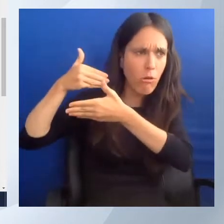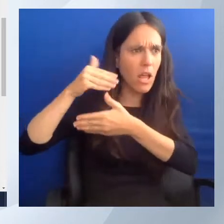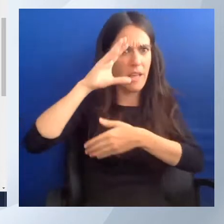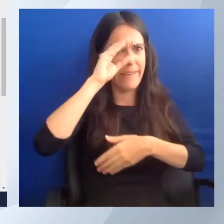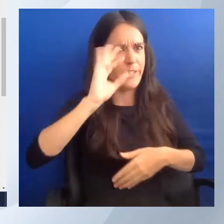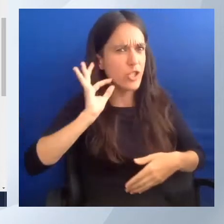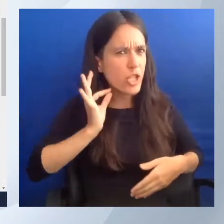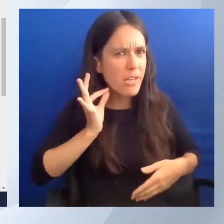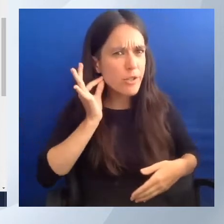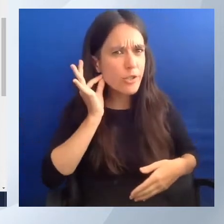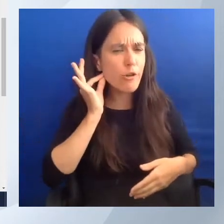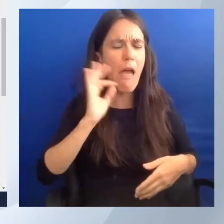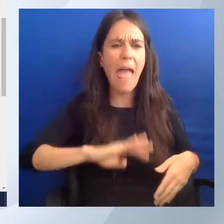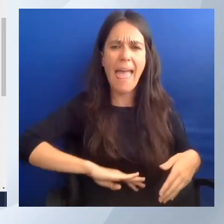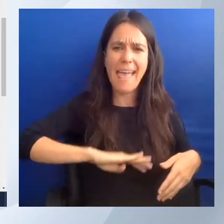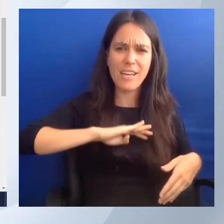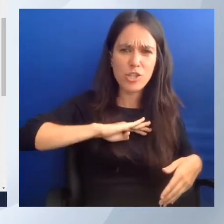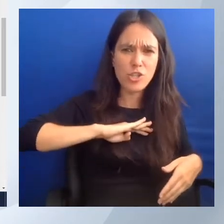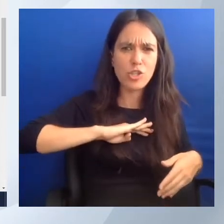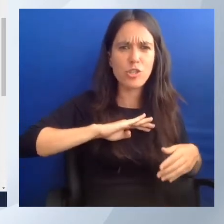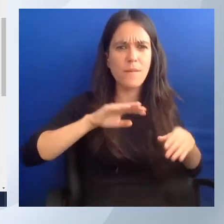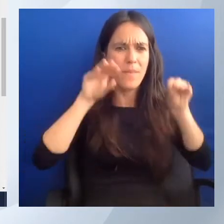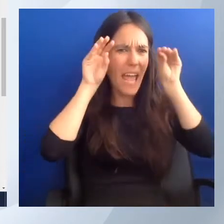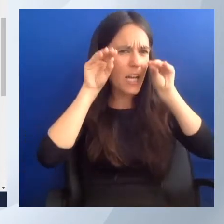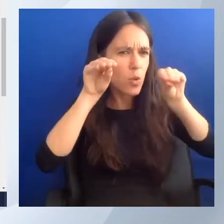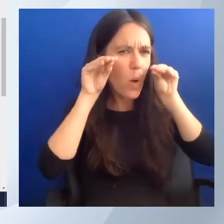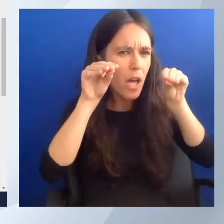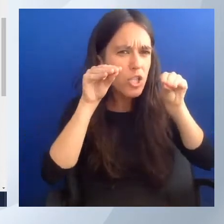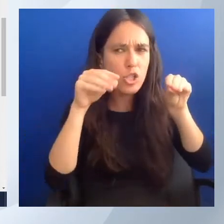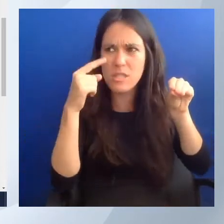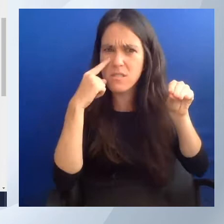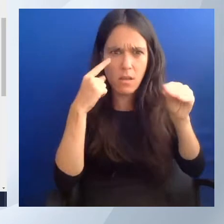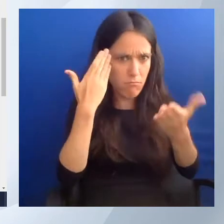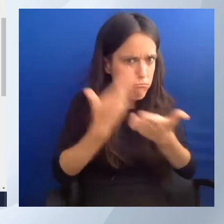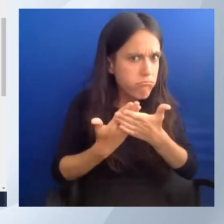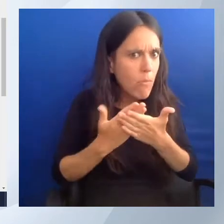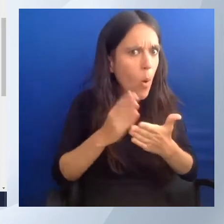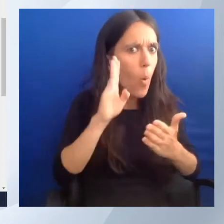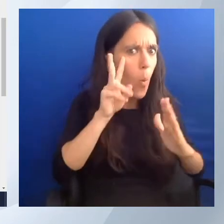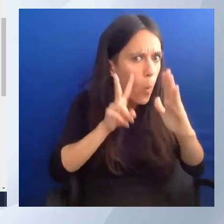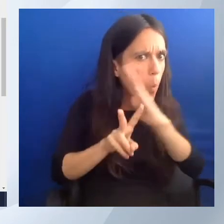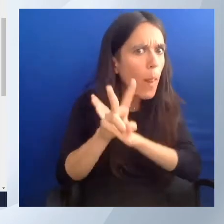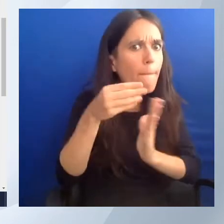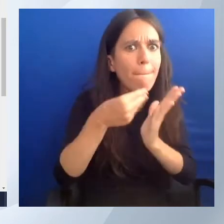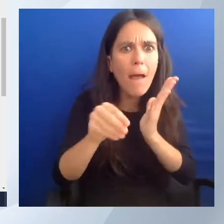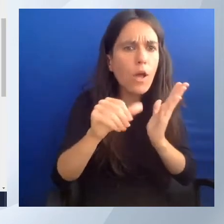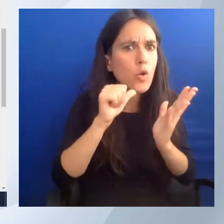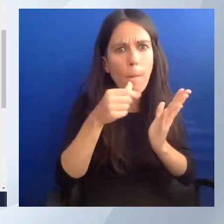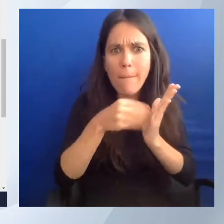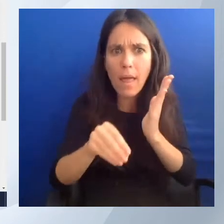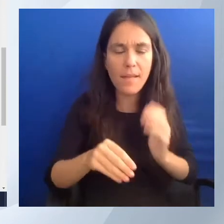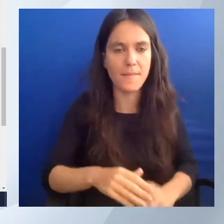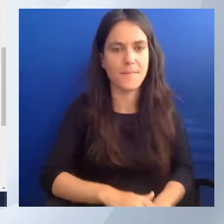age and the education level, to the fact that the person is going to pay or not pay for the credit card bill.